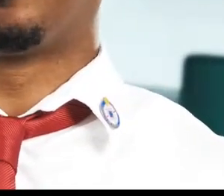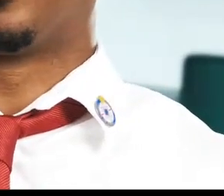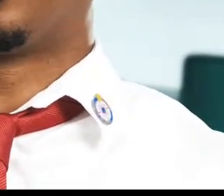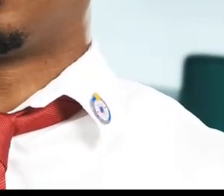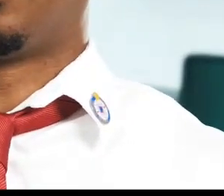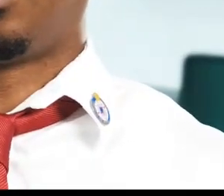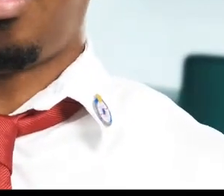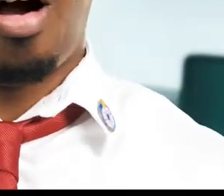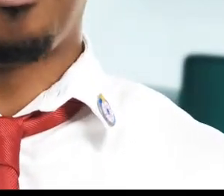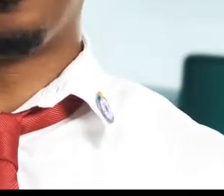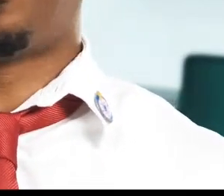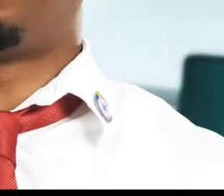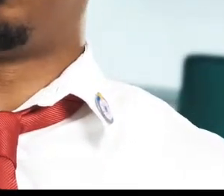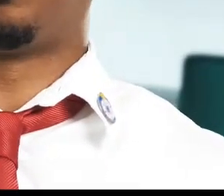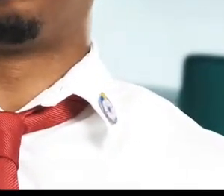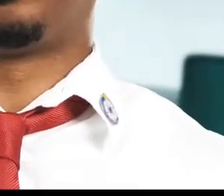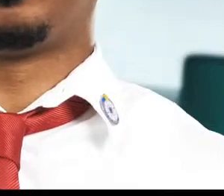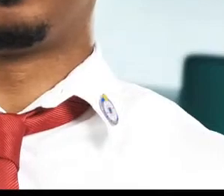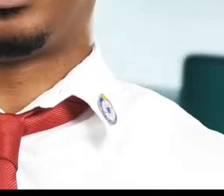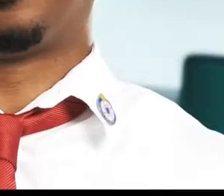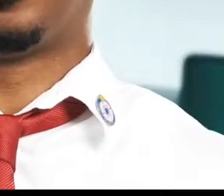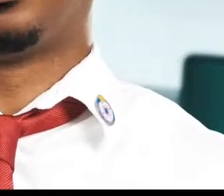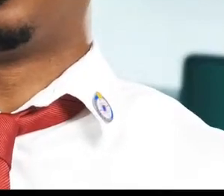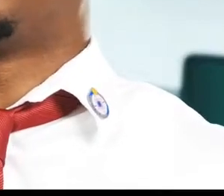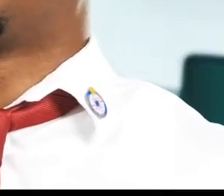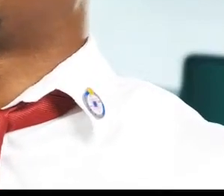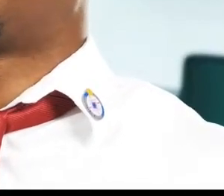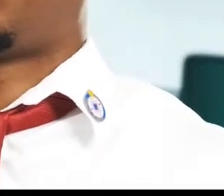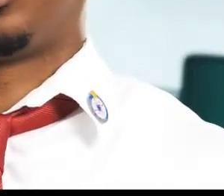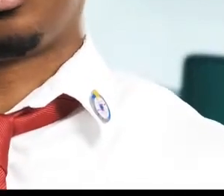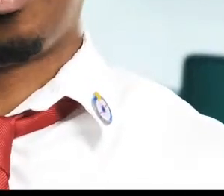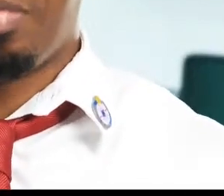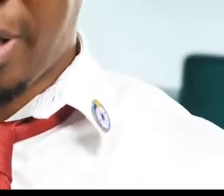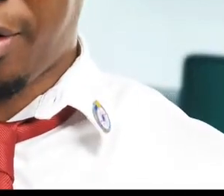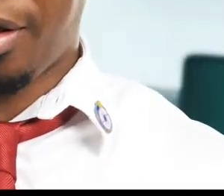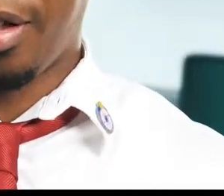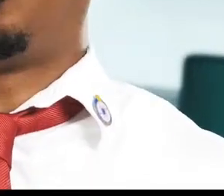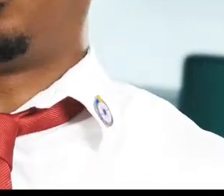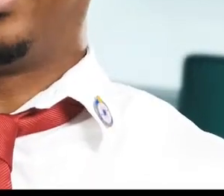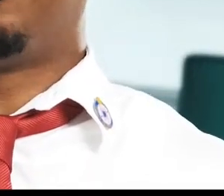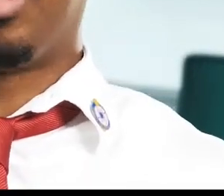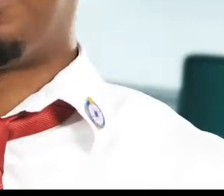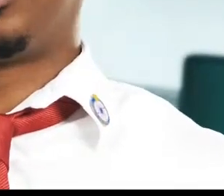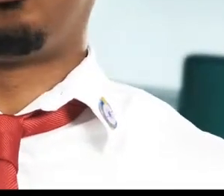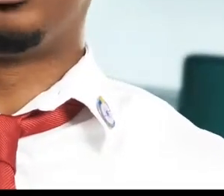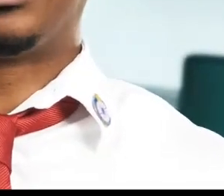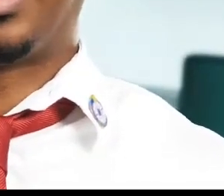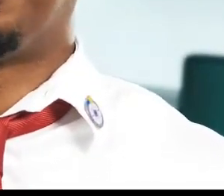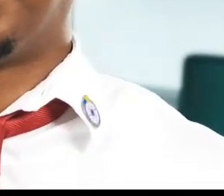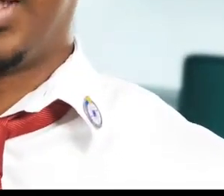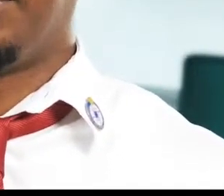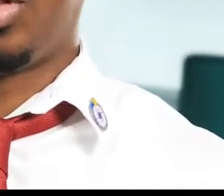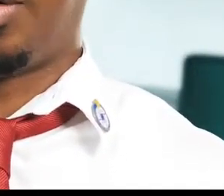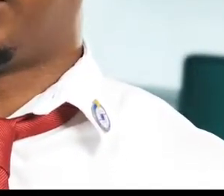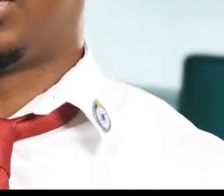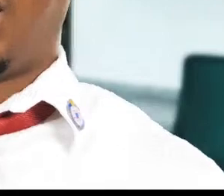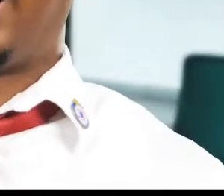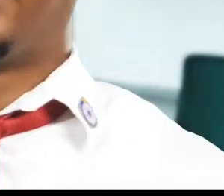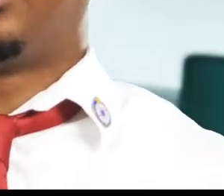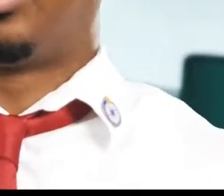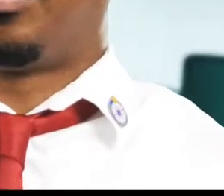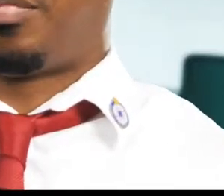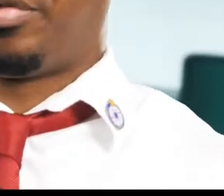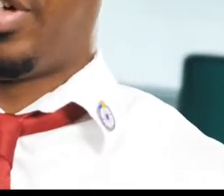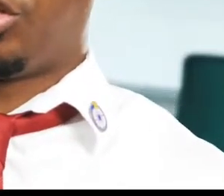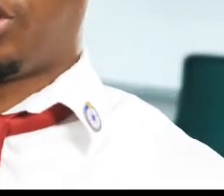time, coughing for a prolonged period of time, shortness of breath, or any respiratory type symptoms.